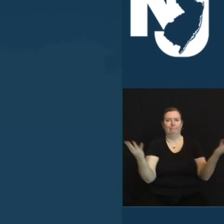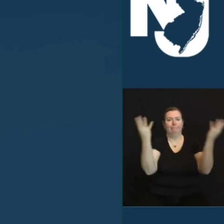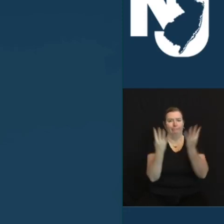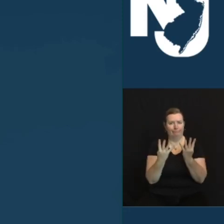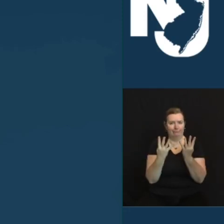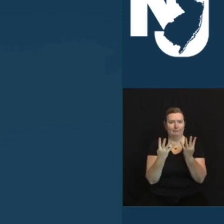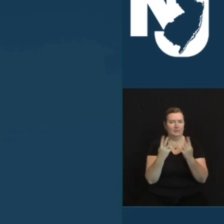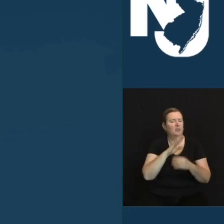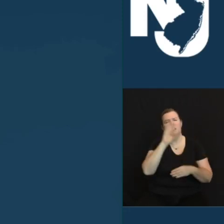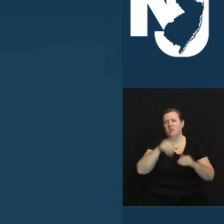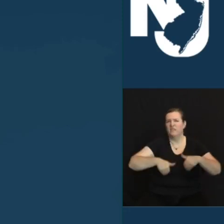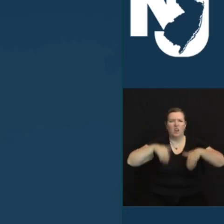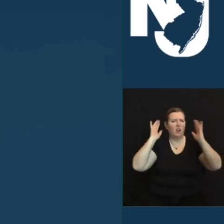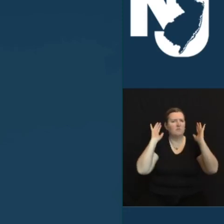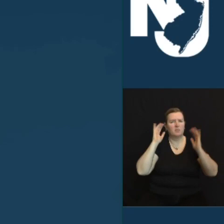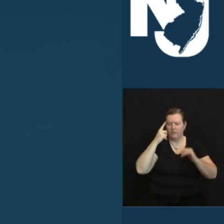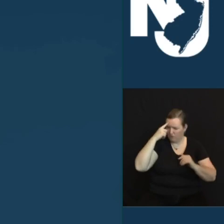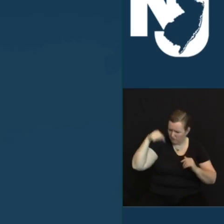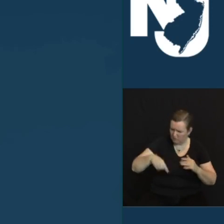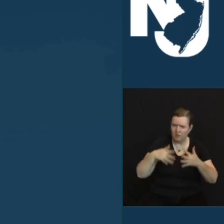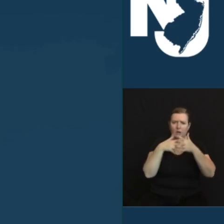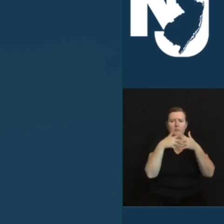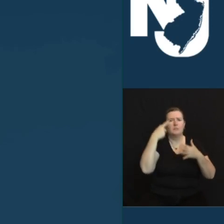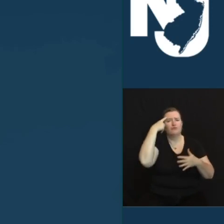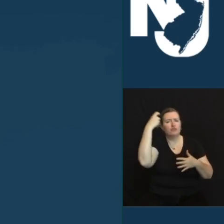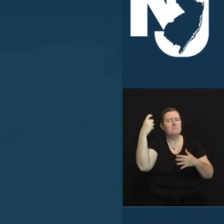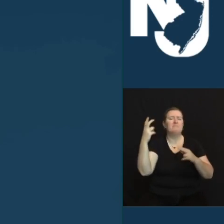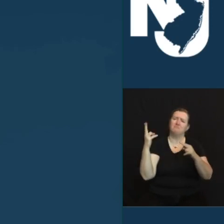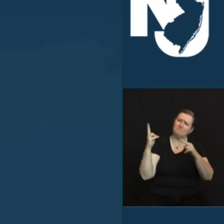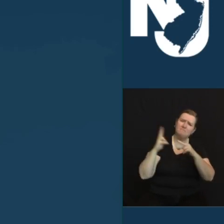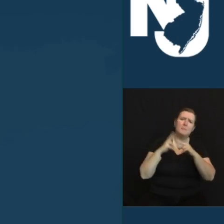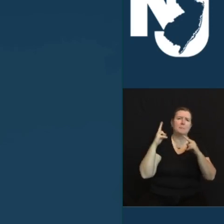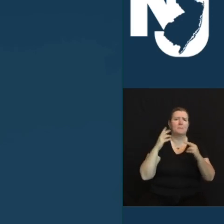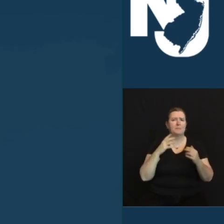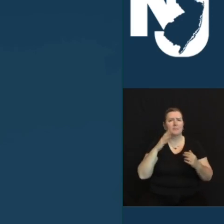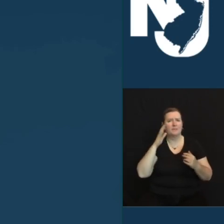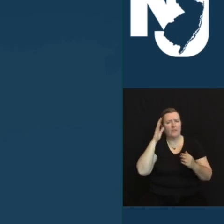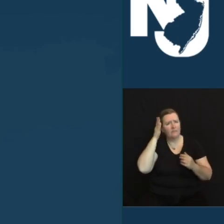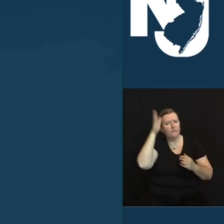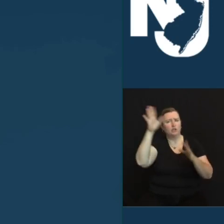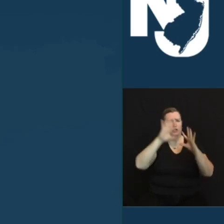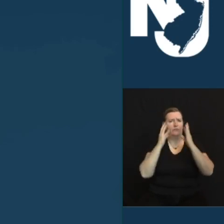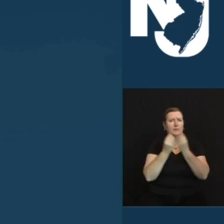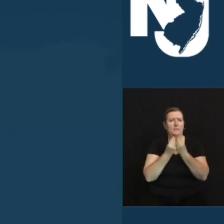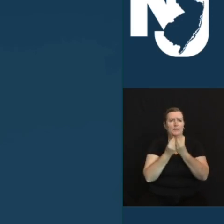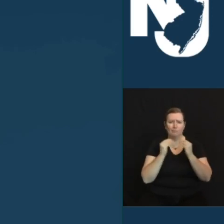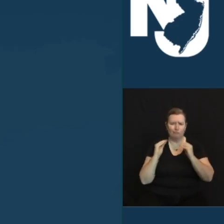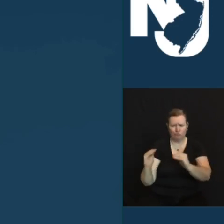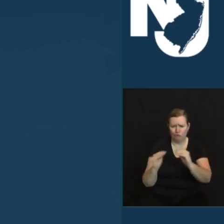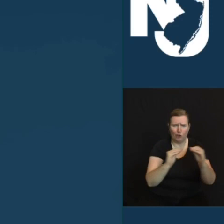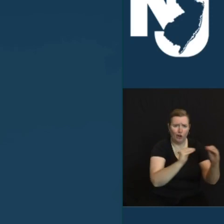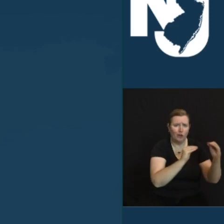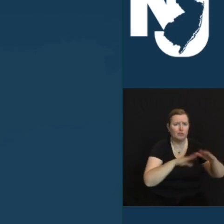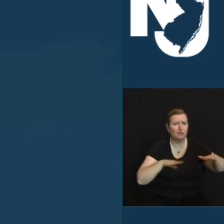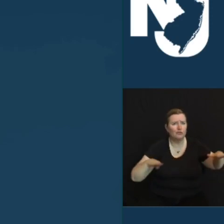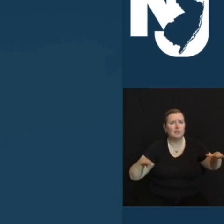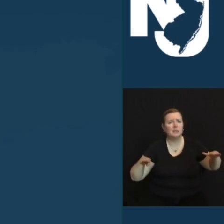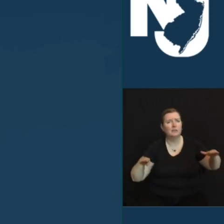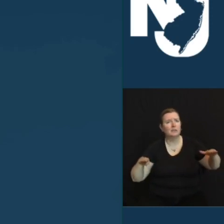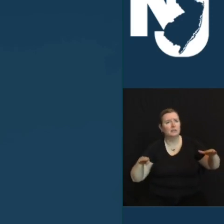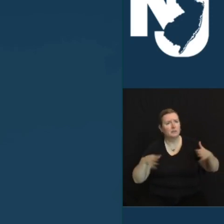promise of America to provide a better life and future for his family. He instilled in his children the promise of the